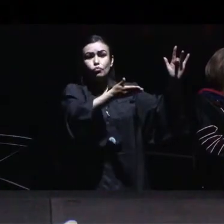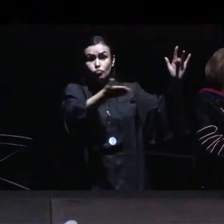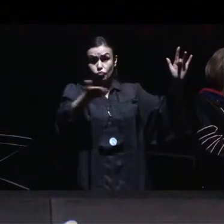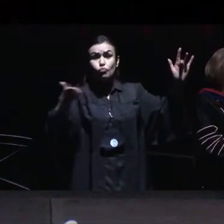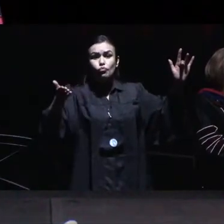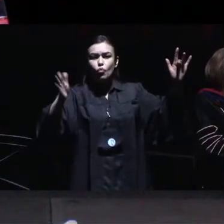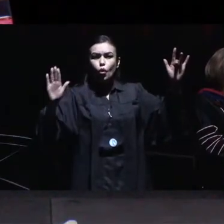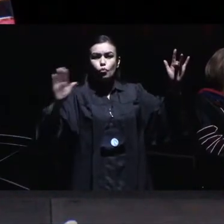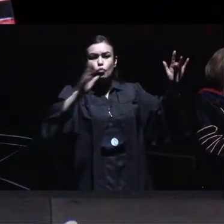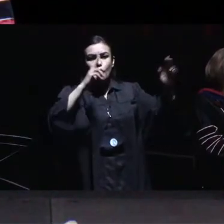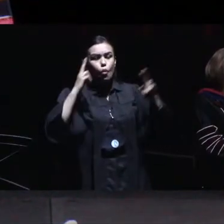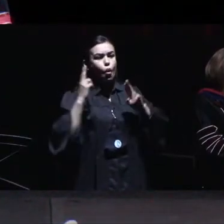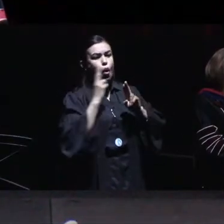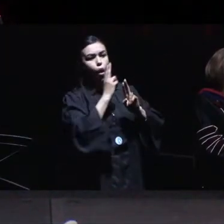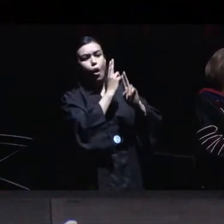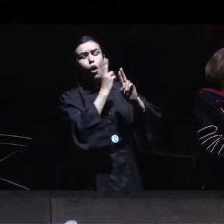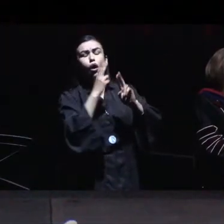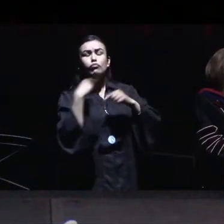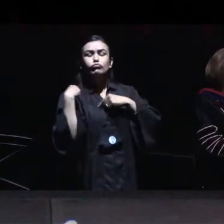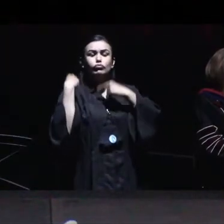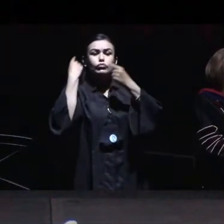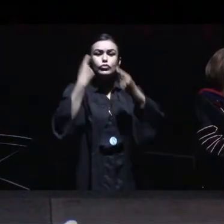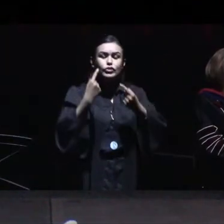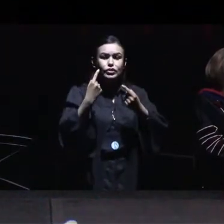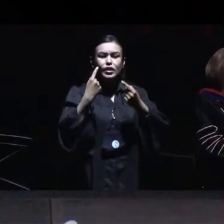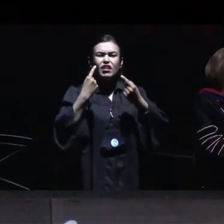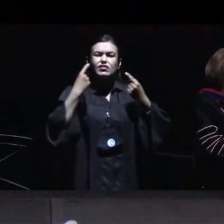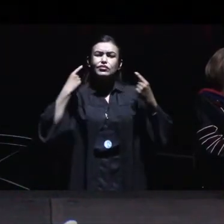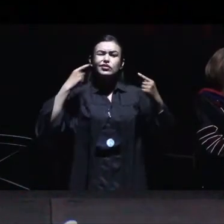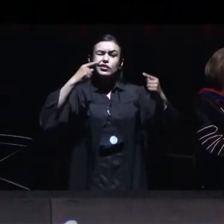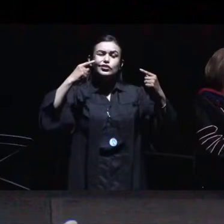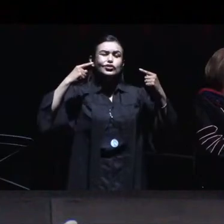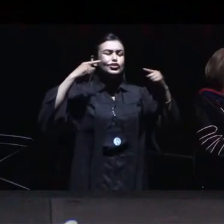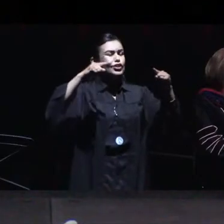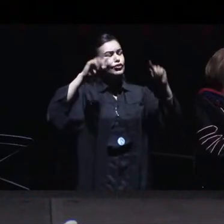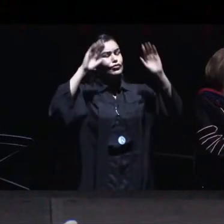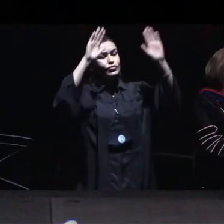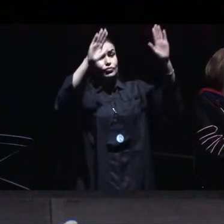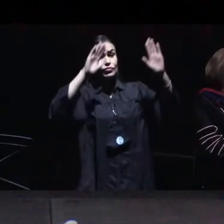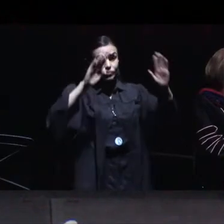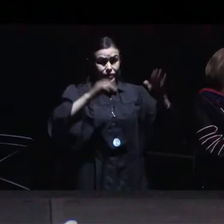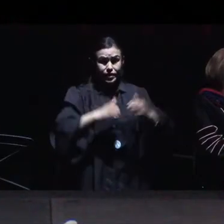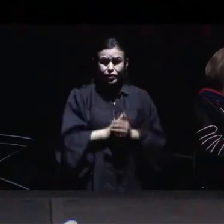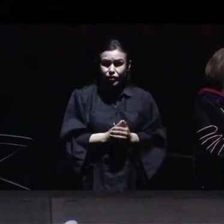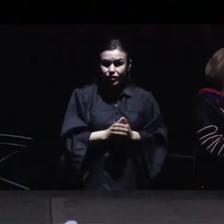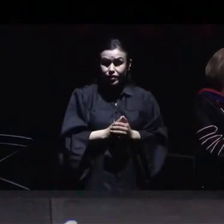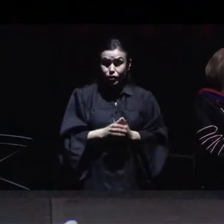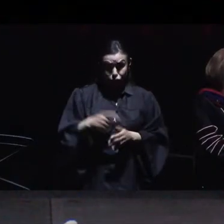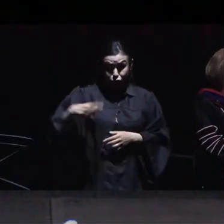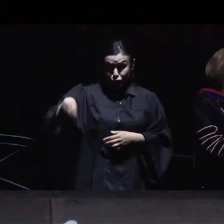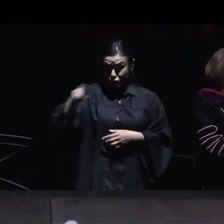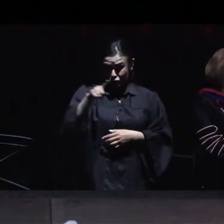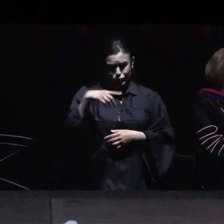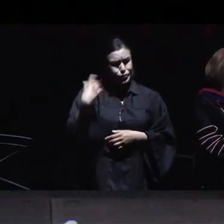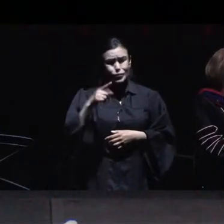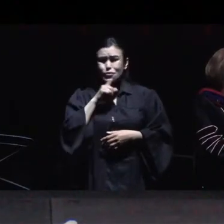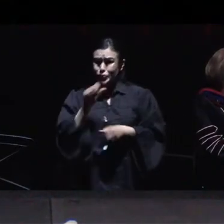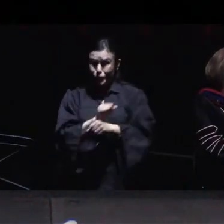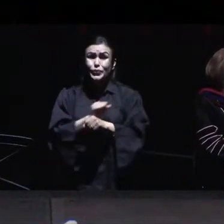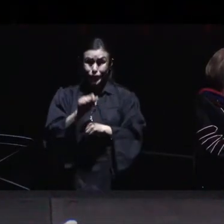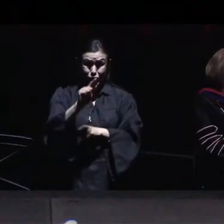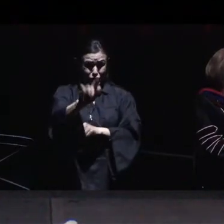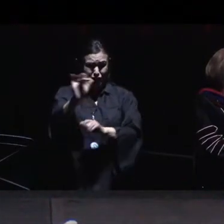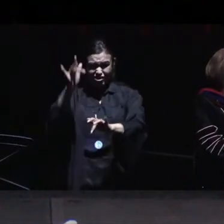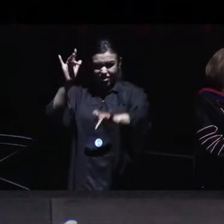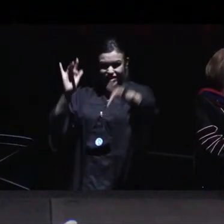in recognition of your tremendous achievement. Quite frankly, you are the shining stars in our community that